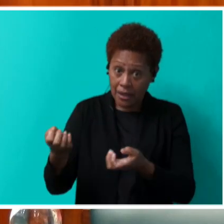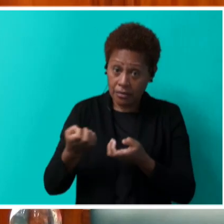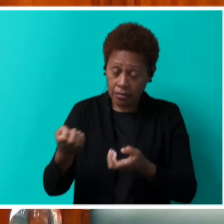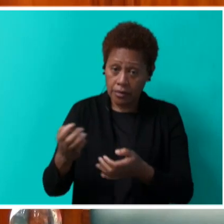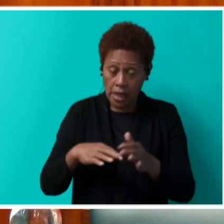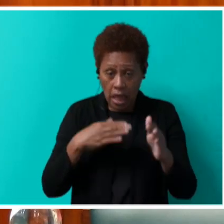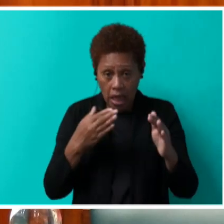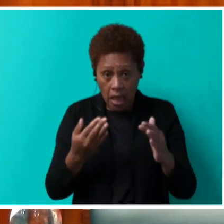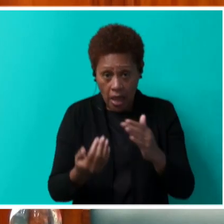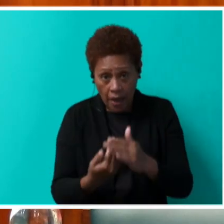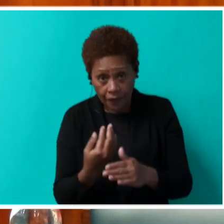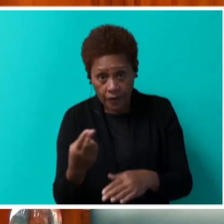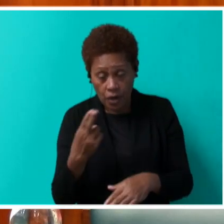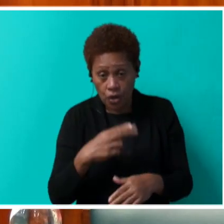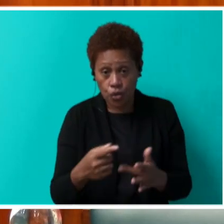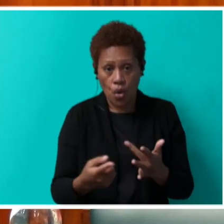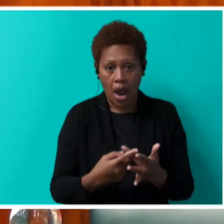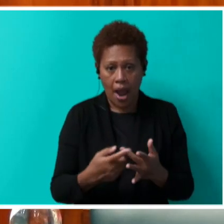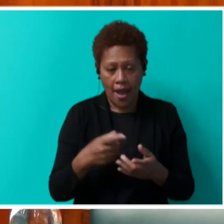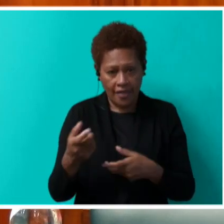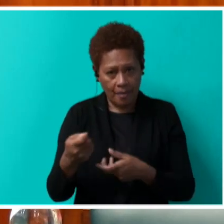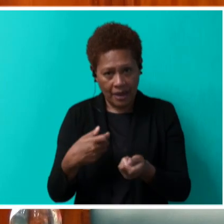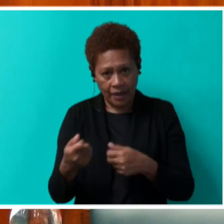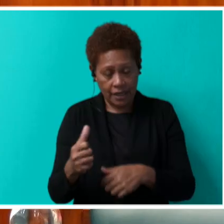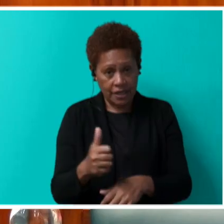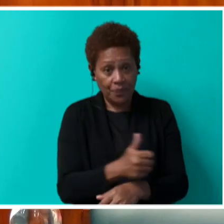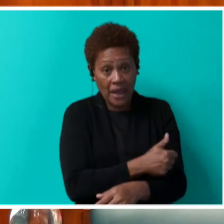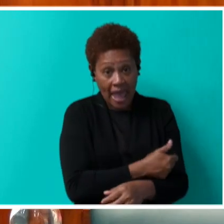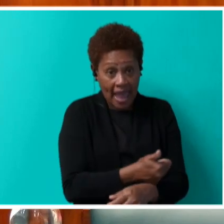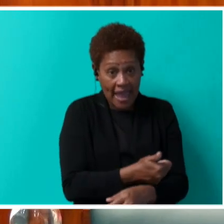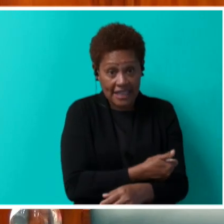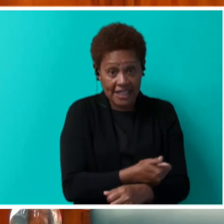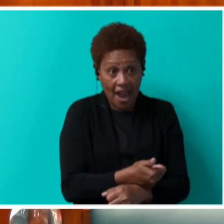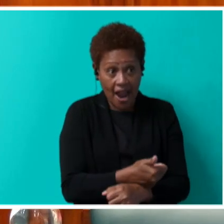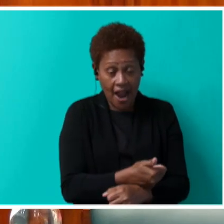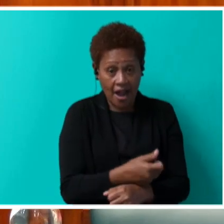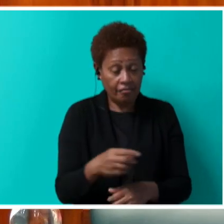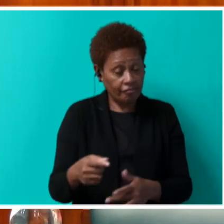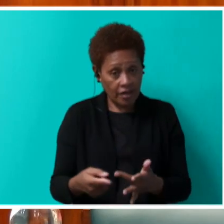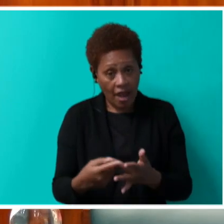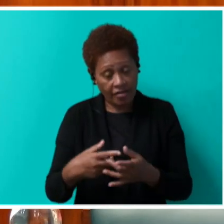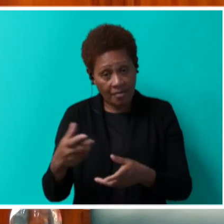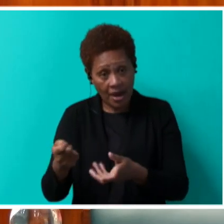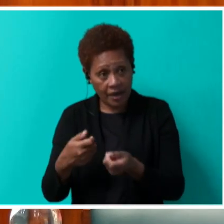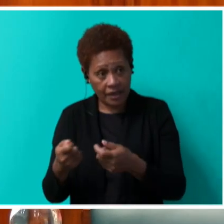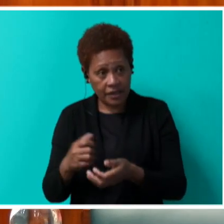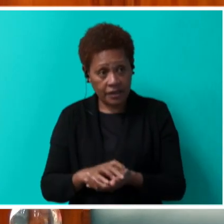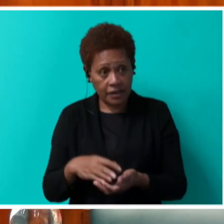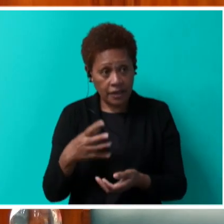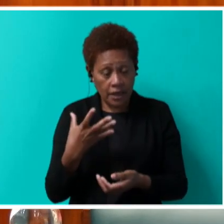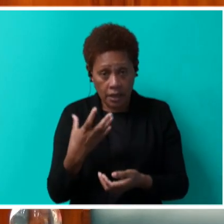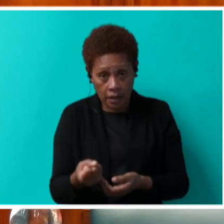markets in Asia and beyond. Strengthen bilateral trade relations with key